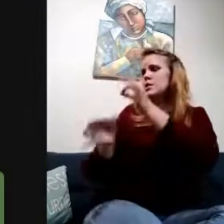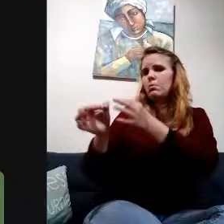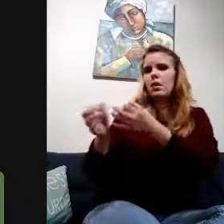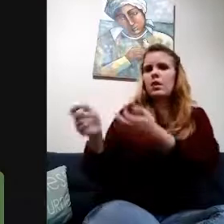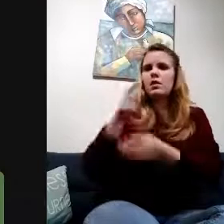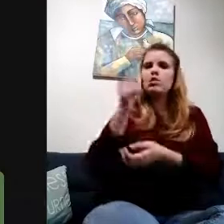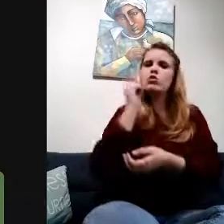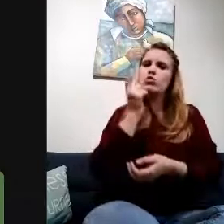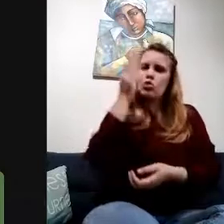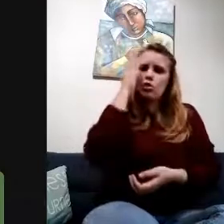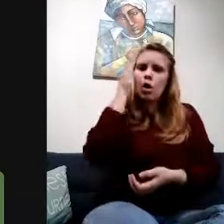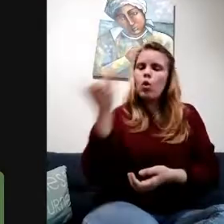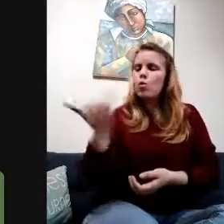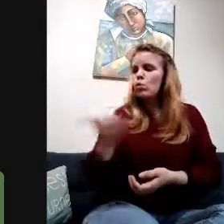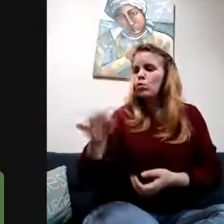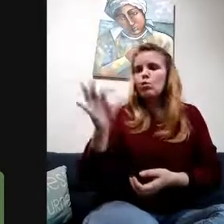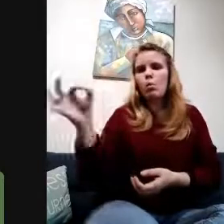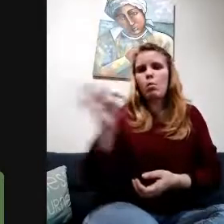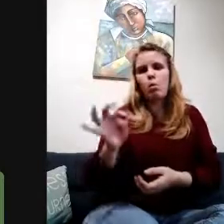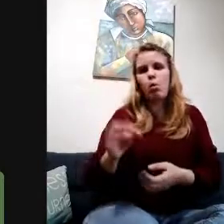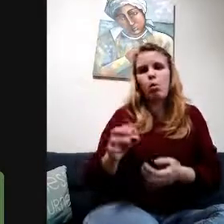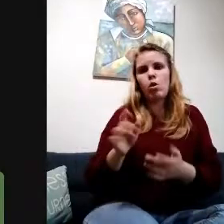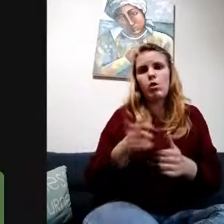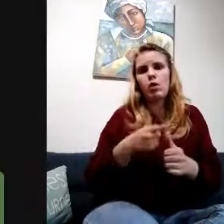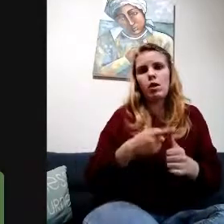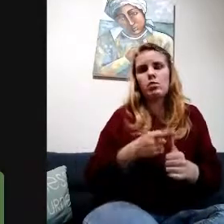hole. And everybody can have a good day.